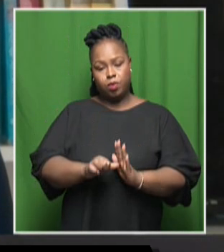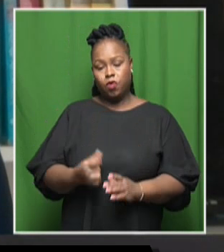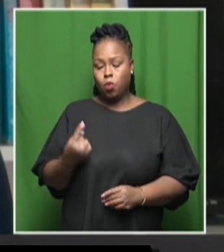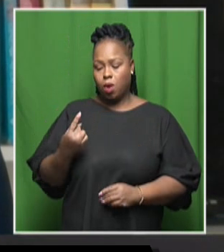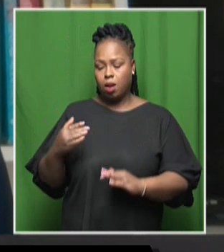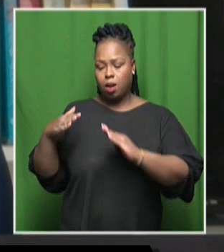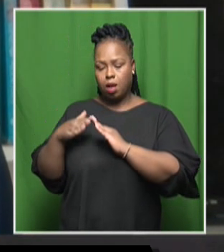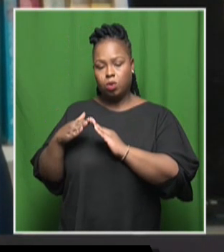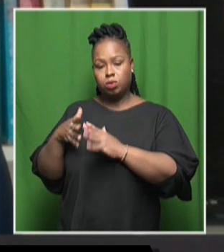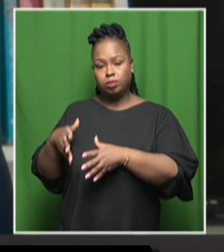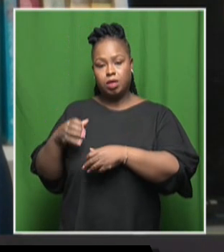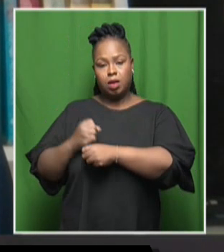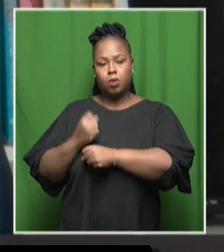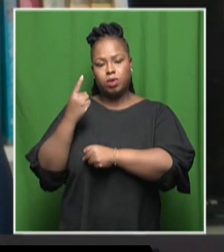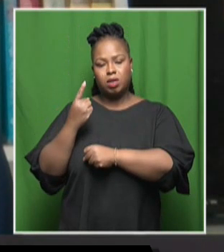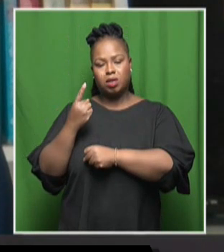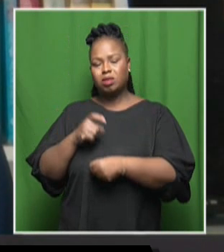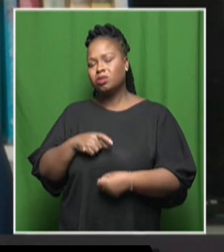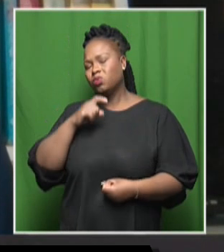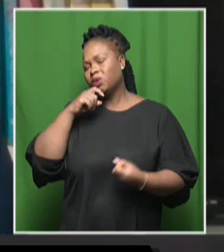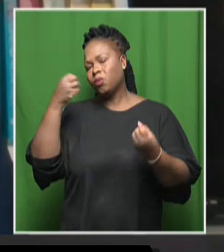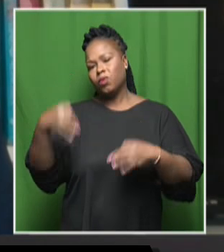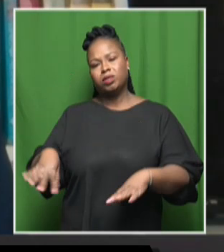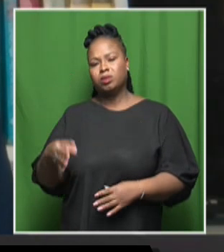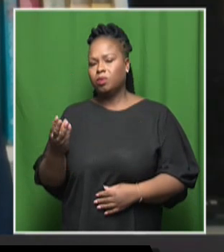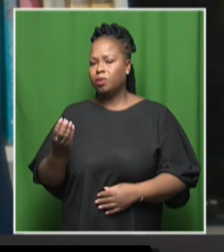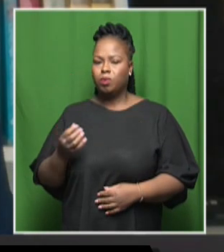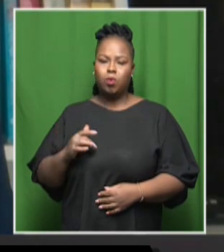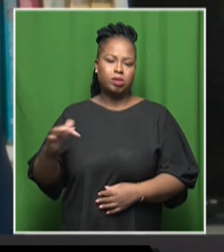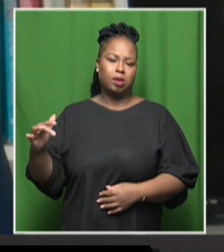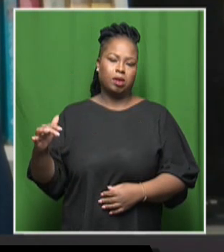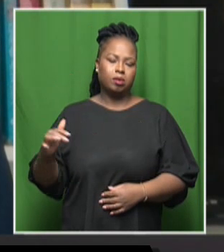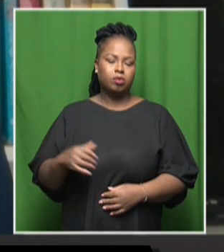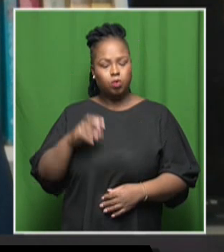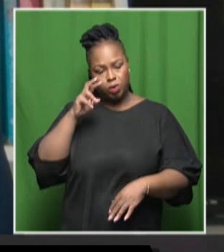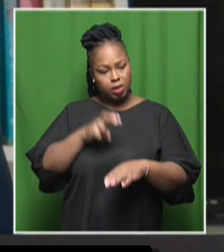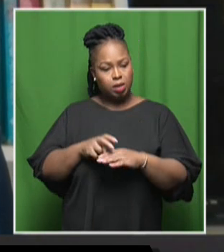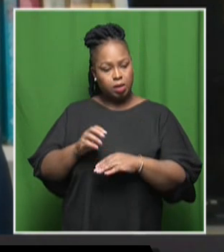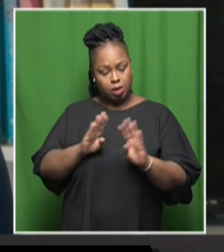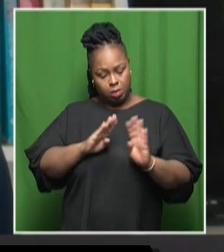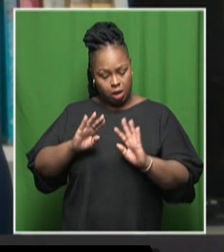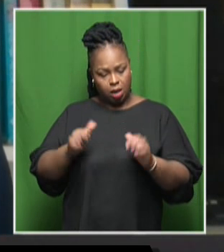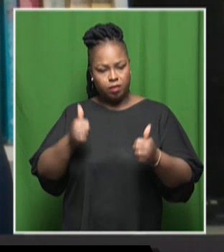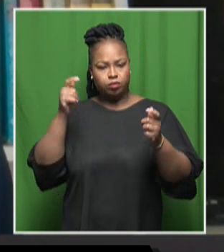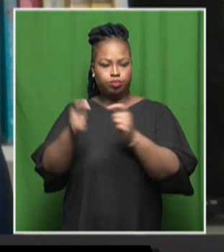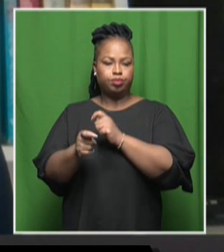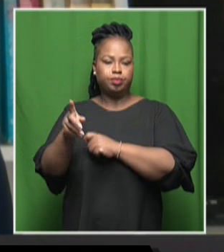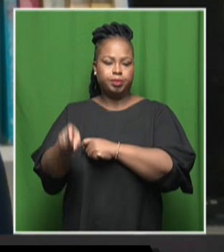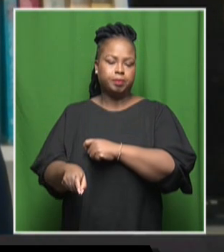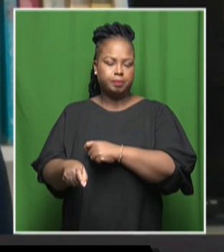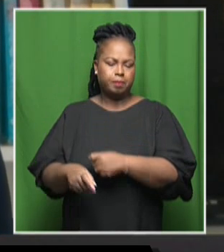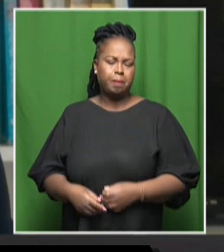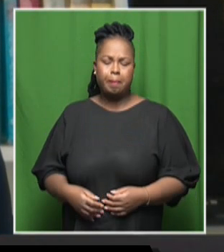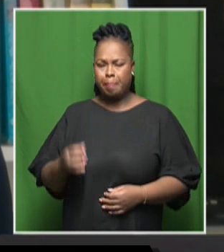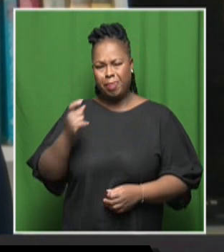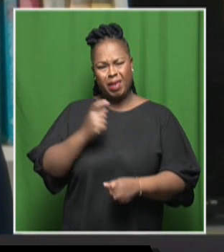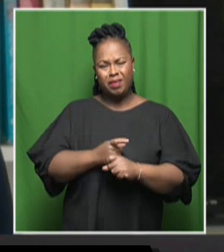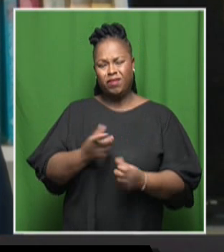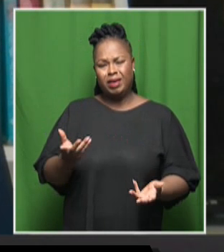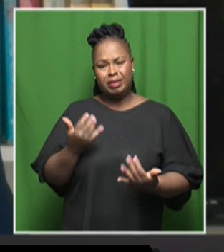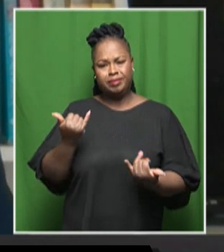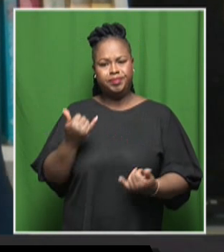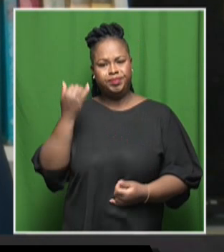in Gauteng, we are using far too much water. So we also need behavioral change. And we are going to need that. It's difficult to imagine it